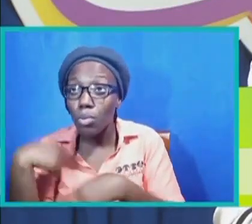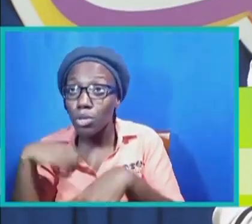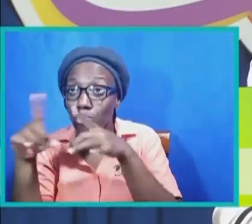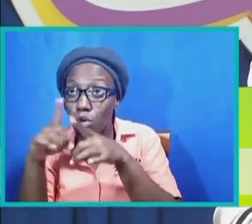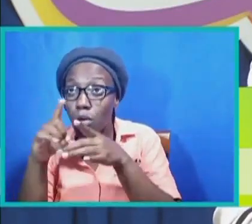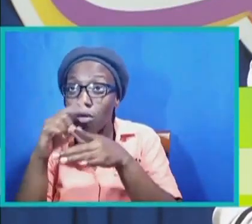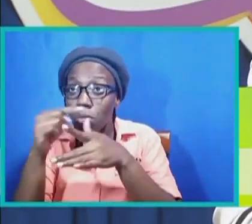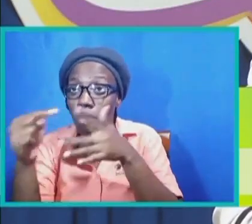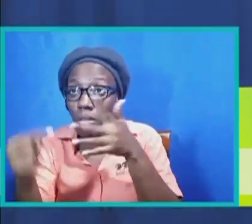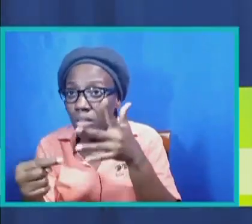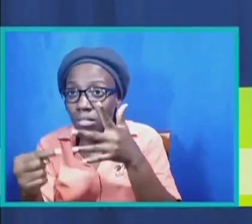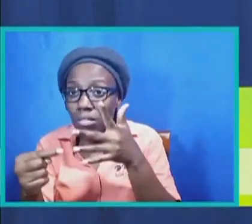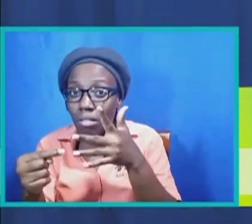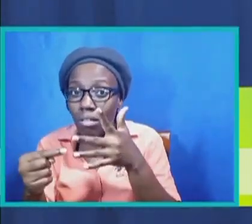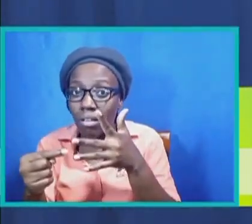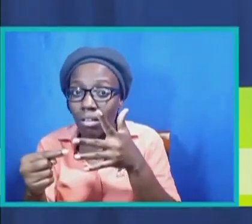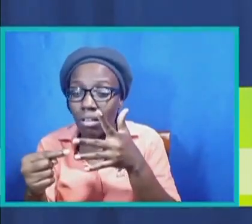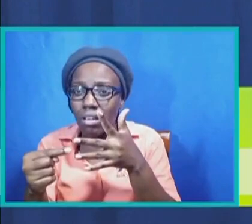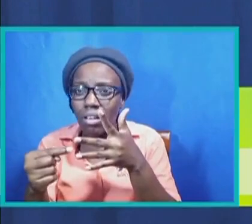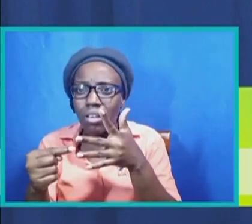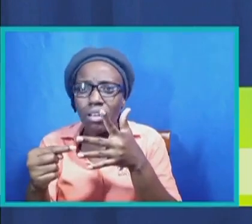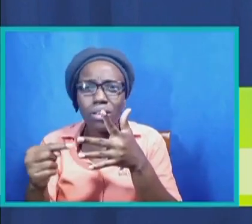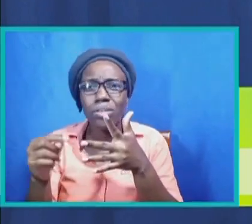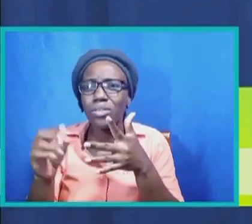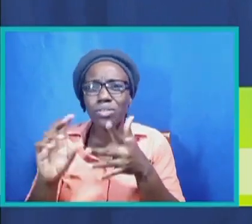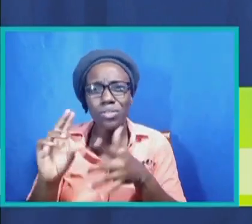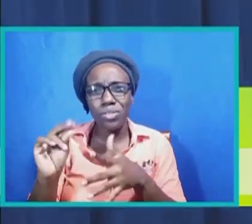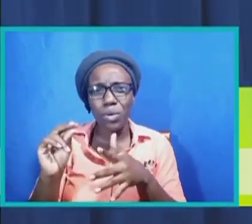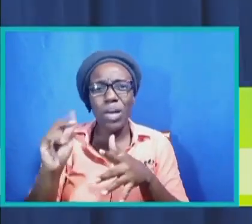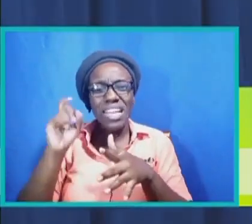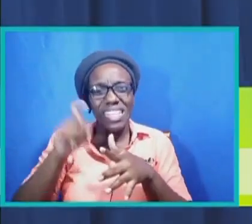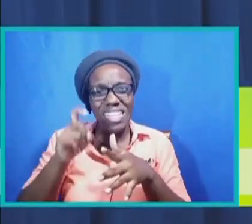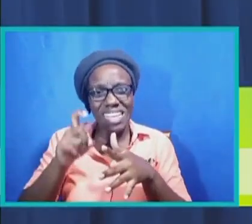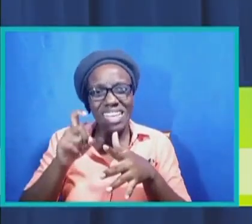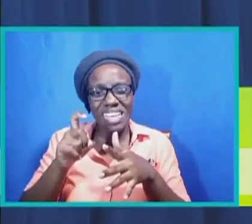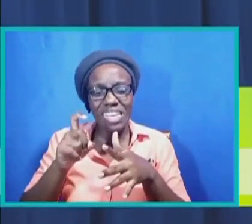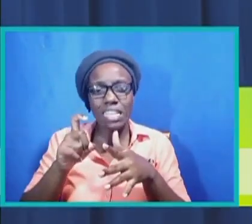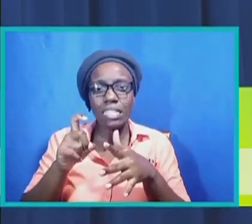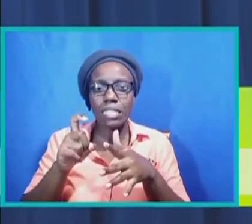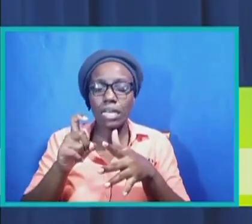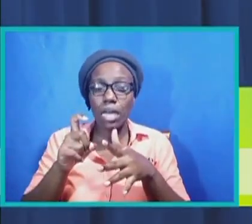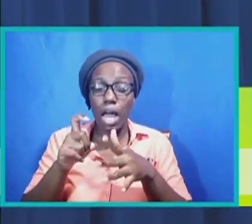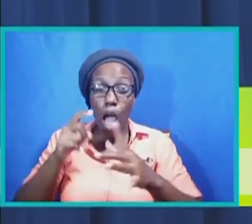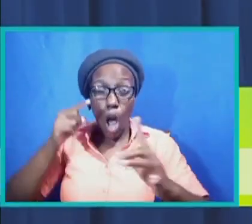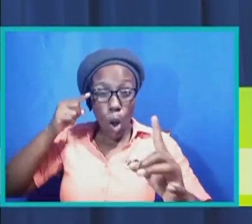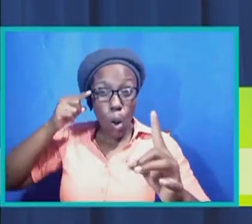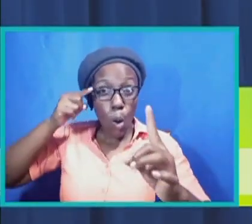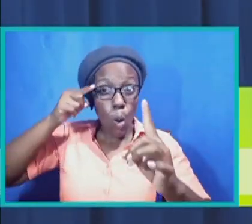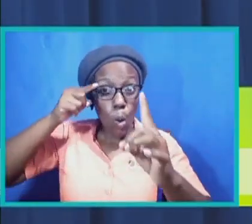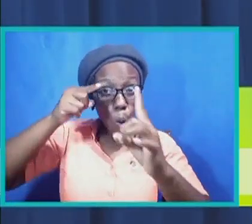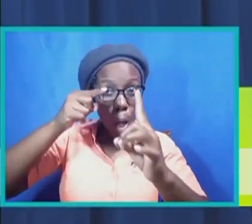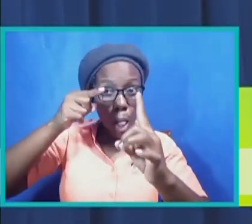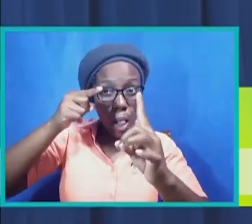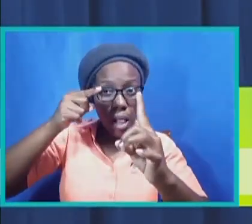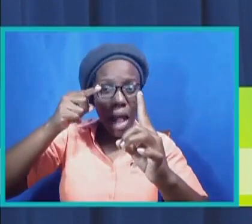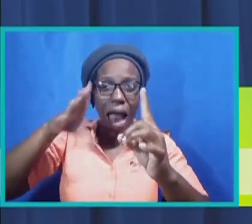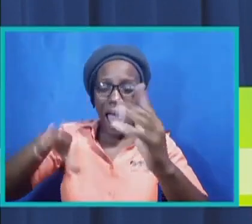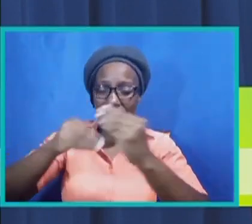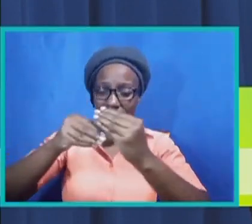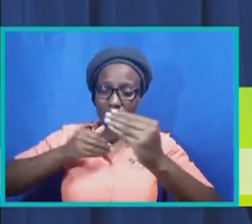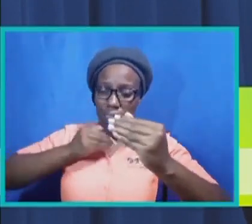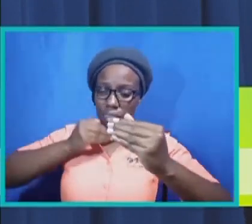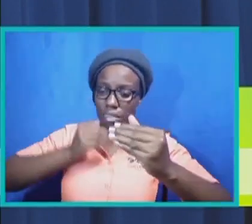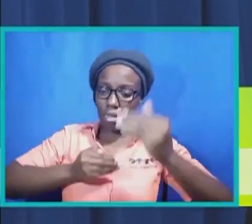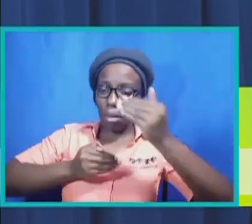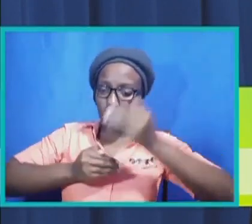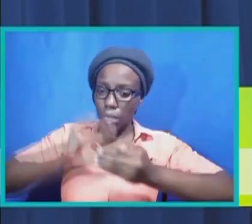not how it happens. It has to be a developmental process with a clear goal in mind, what we want, what are the outcomes we want, and how we get there.